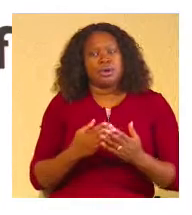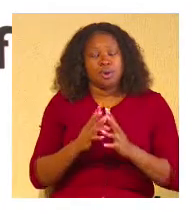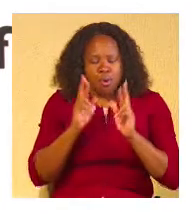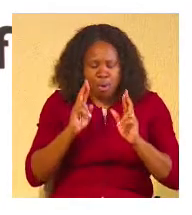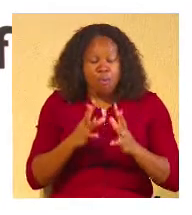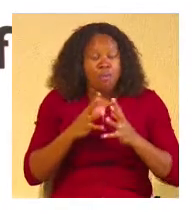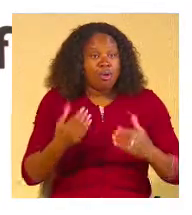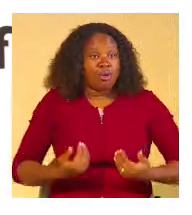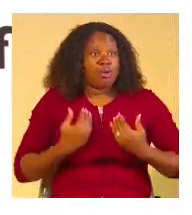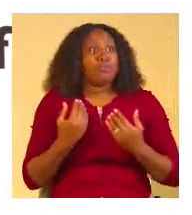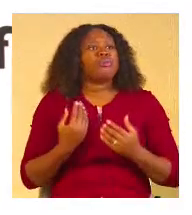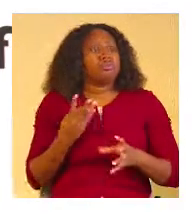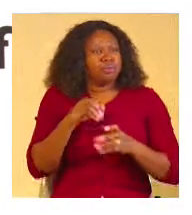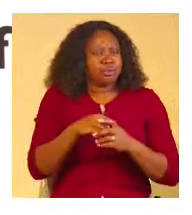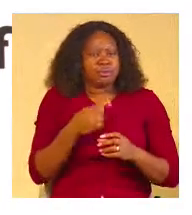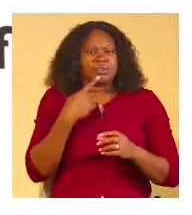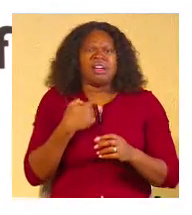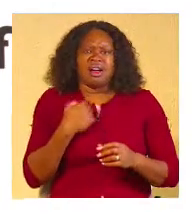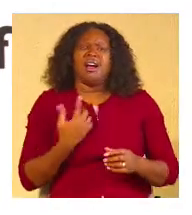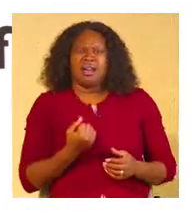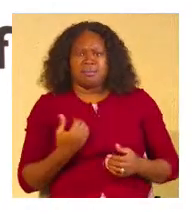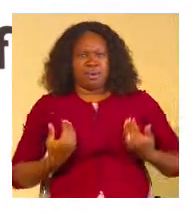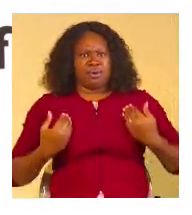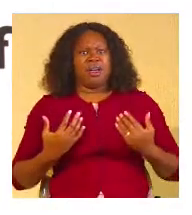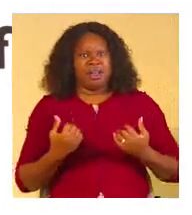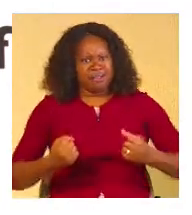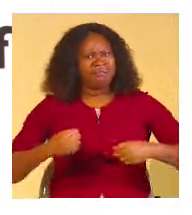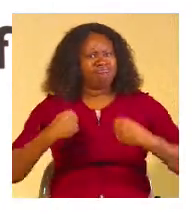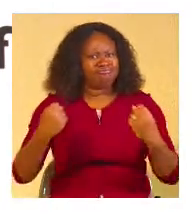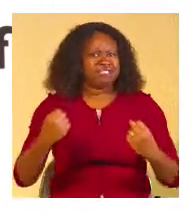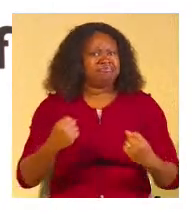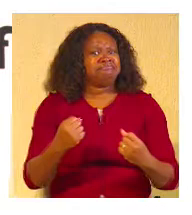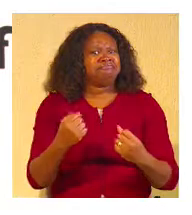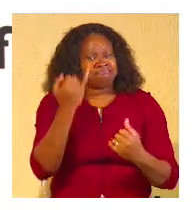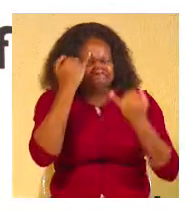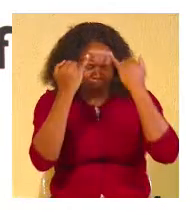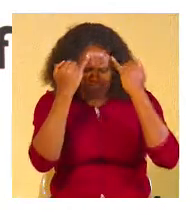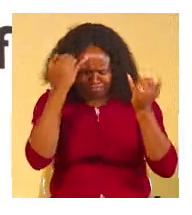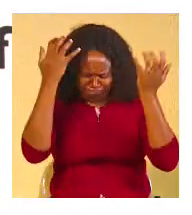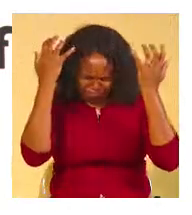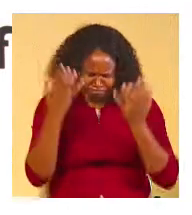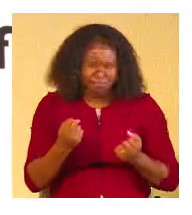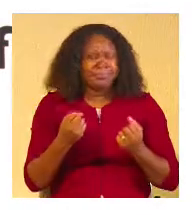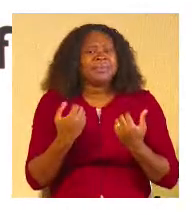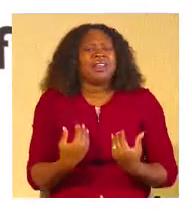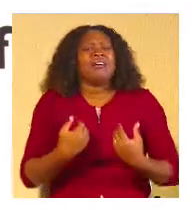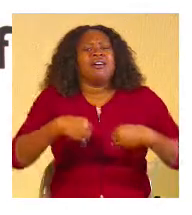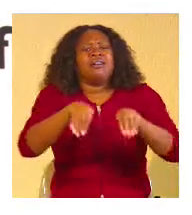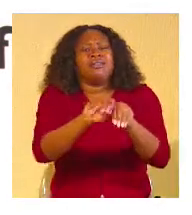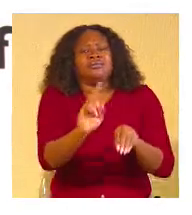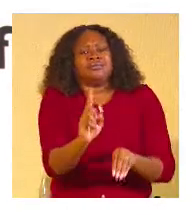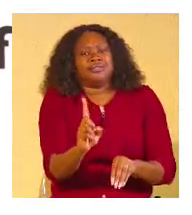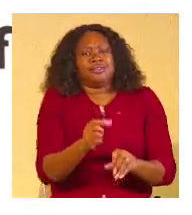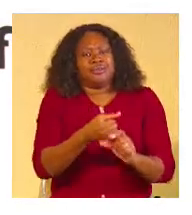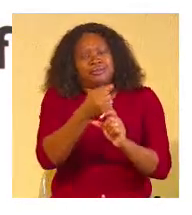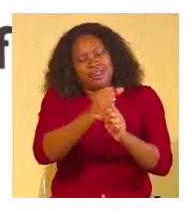will follow to say, look, here I am. I have all the energy, I have all the creative ideas. What is it that we can do to